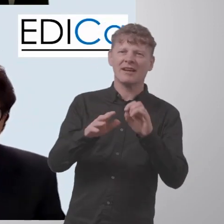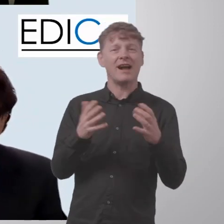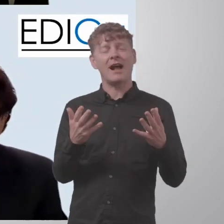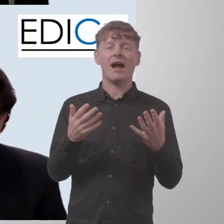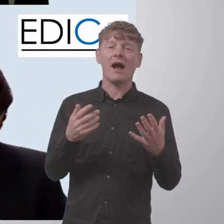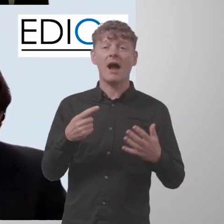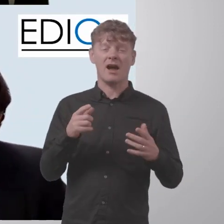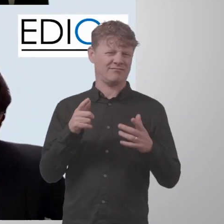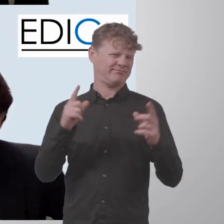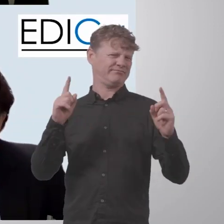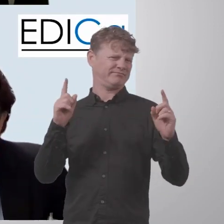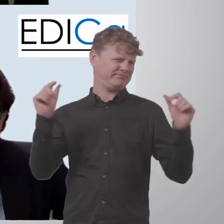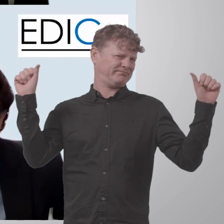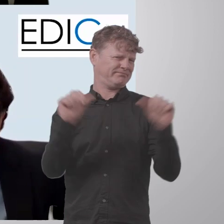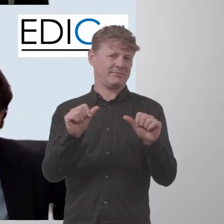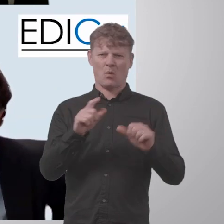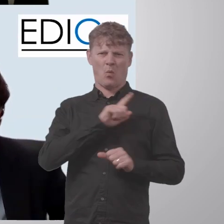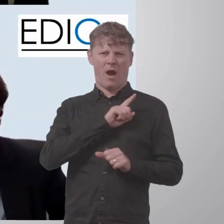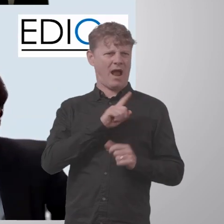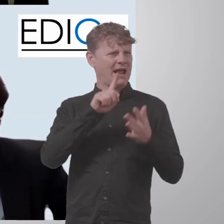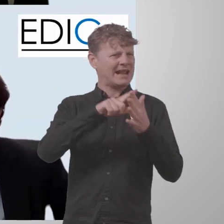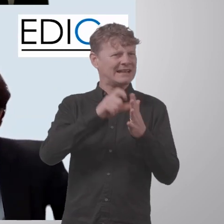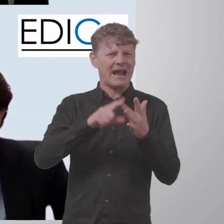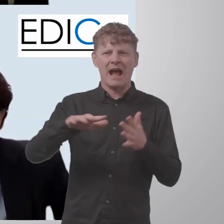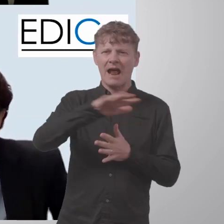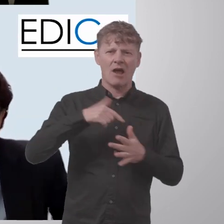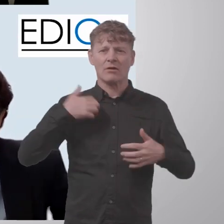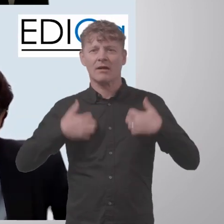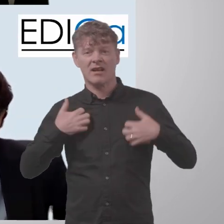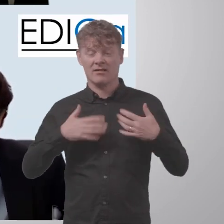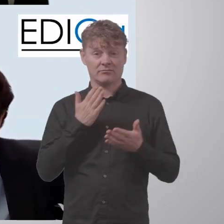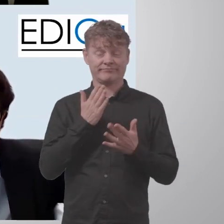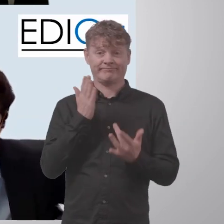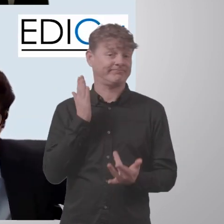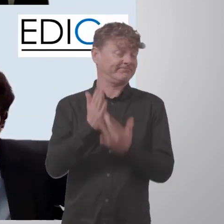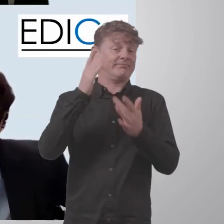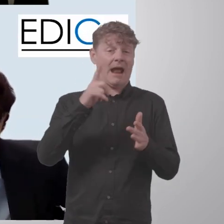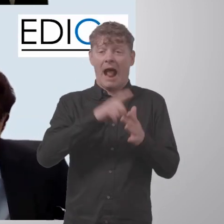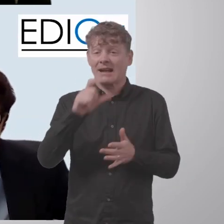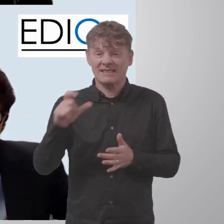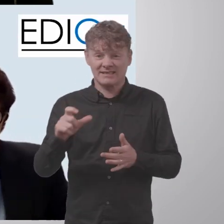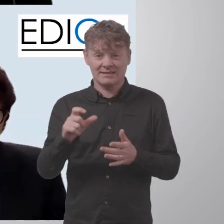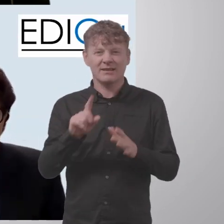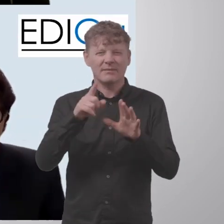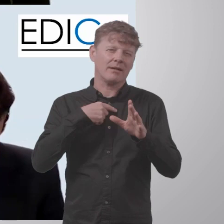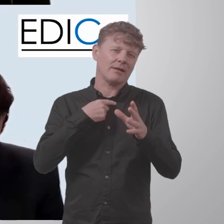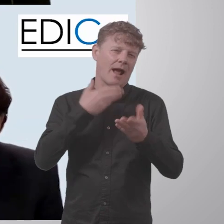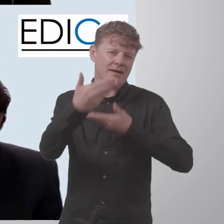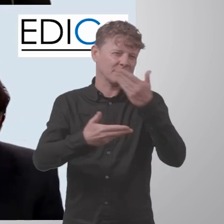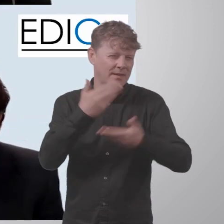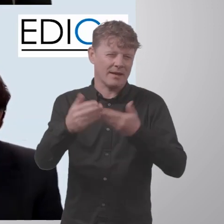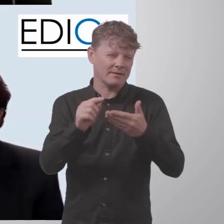I came into this field is entirely by accident, but I will unpick that a little bit as I go